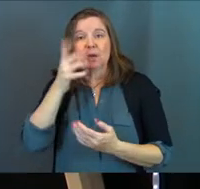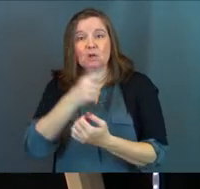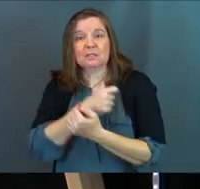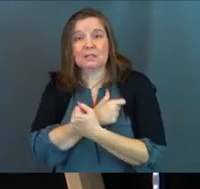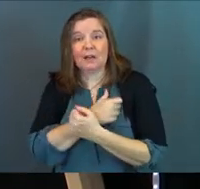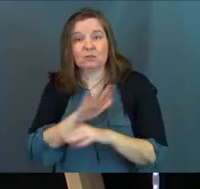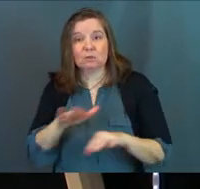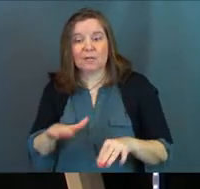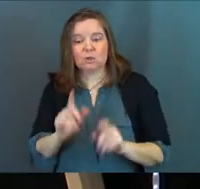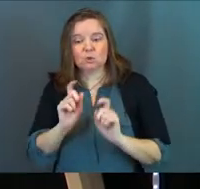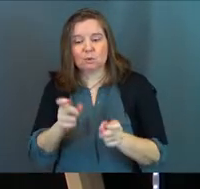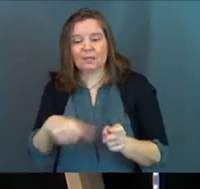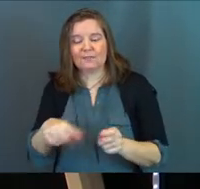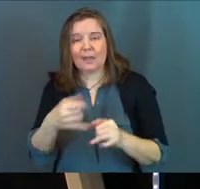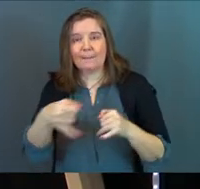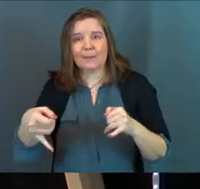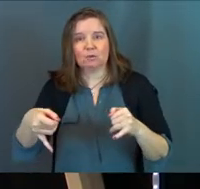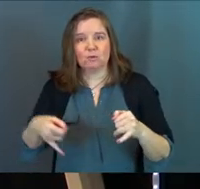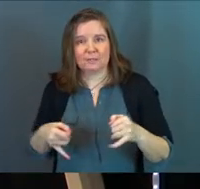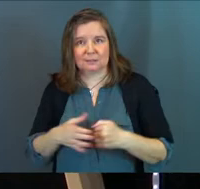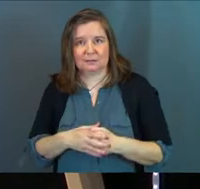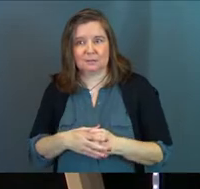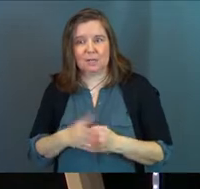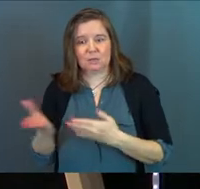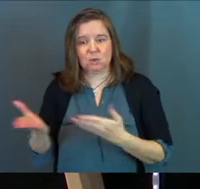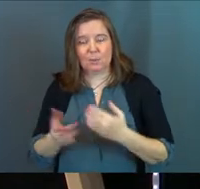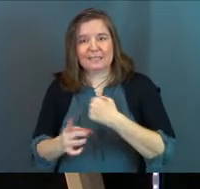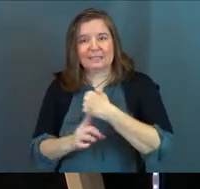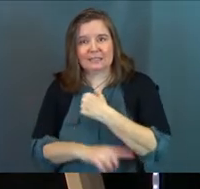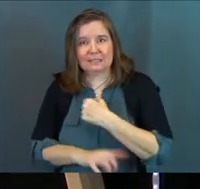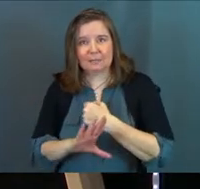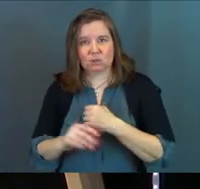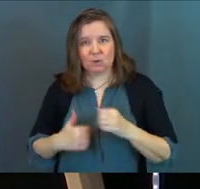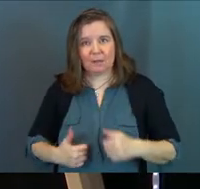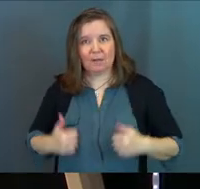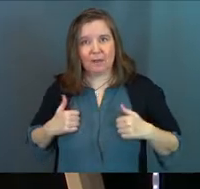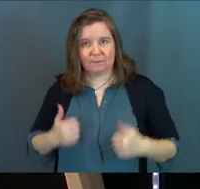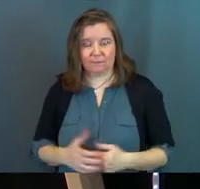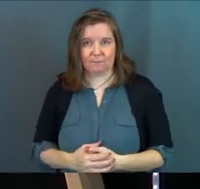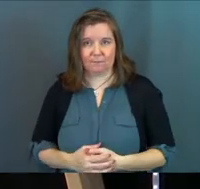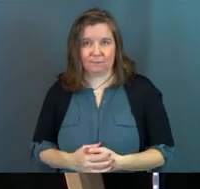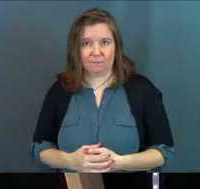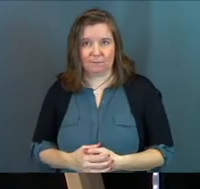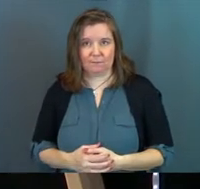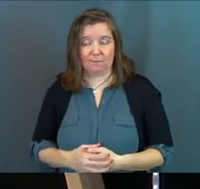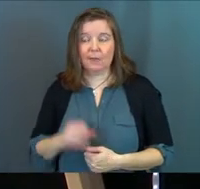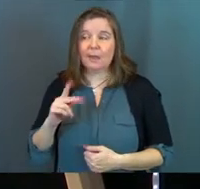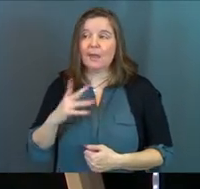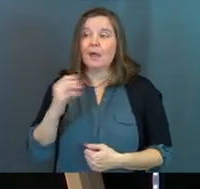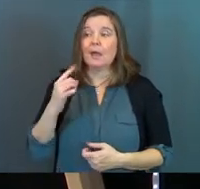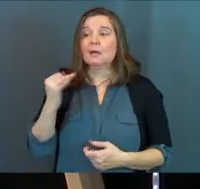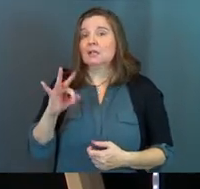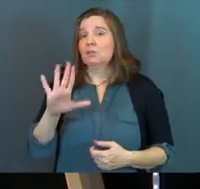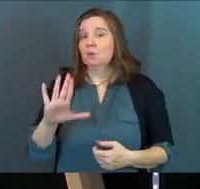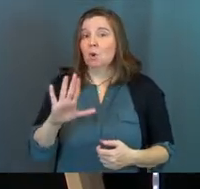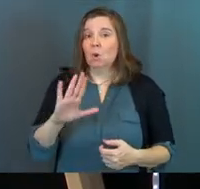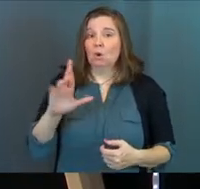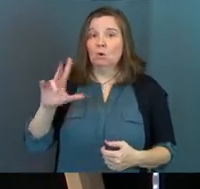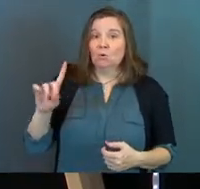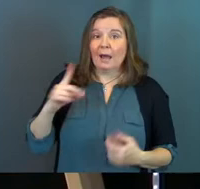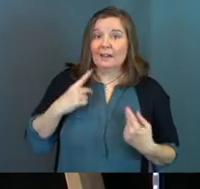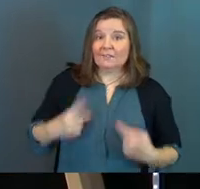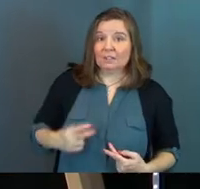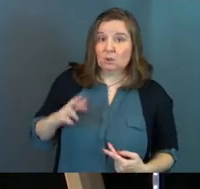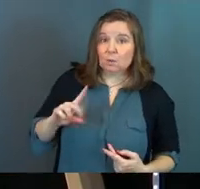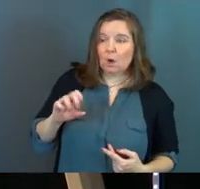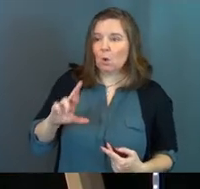to a child to give them boundaries and to bring discipline into their life. Okay, and whether your rod is a